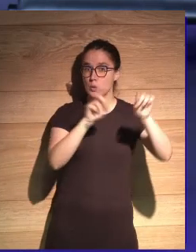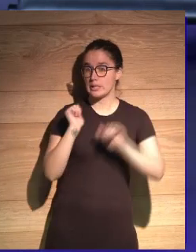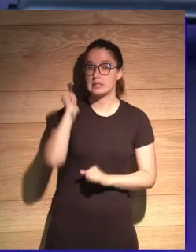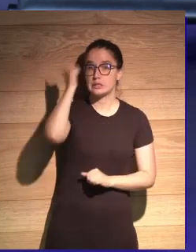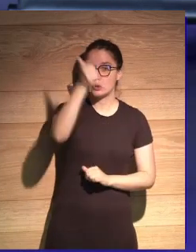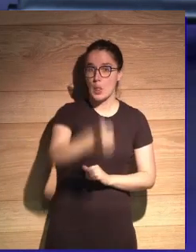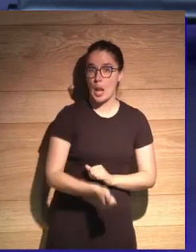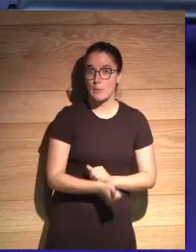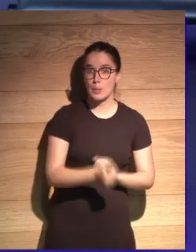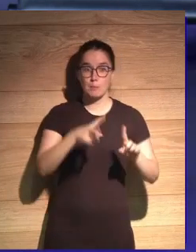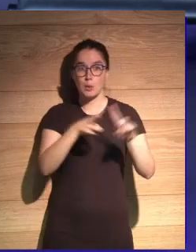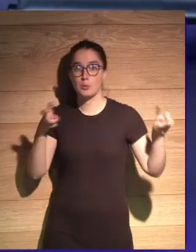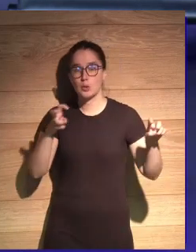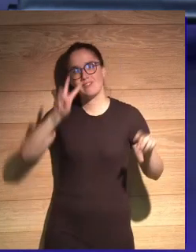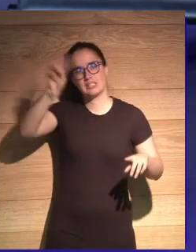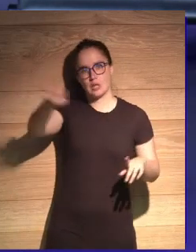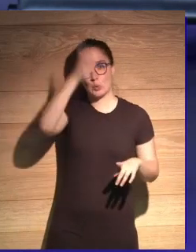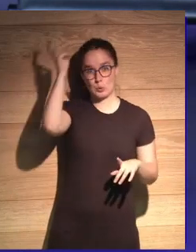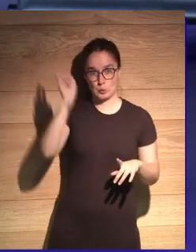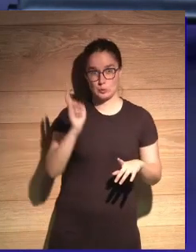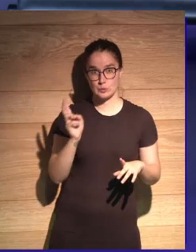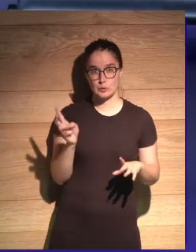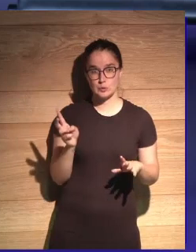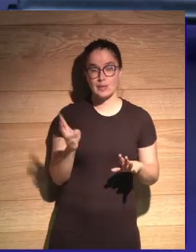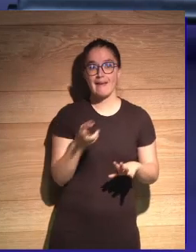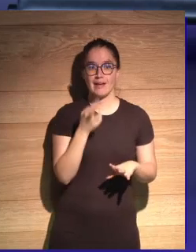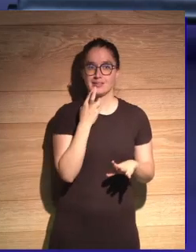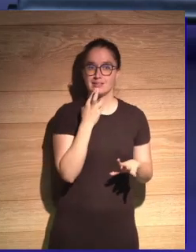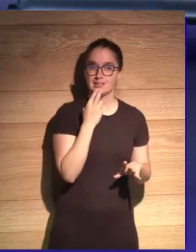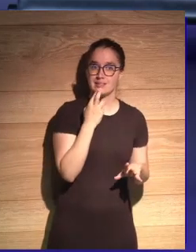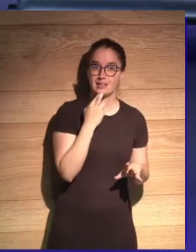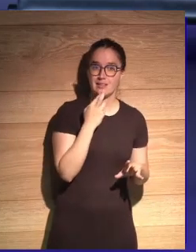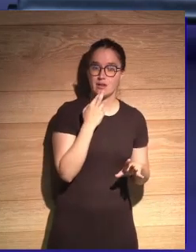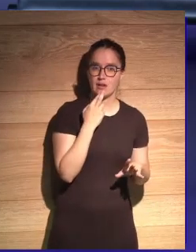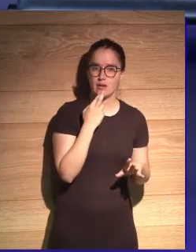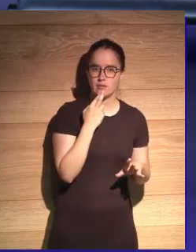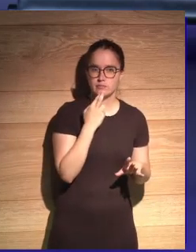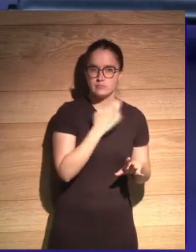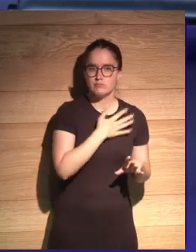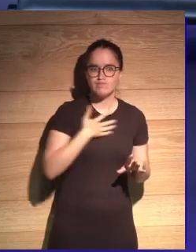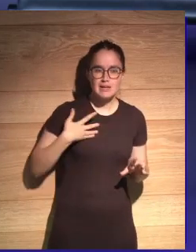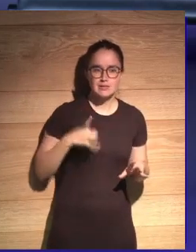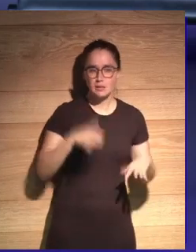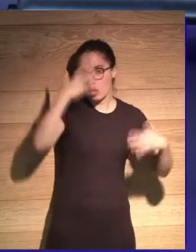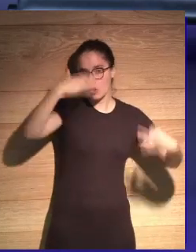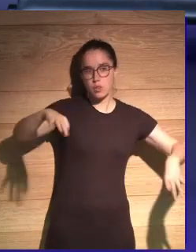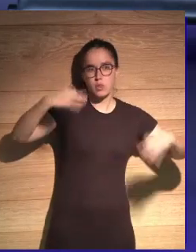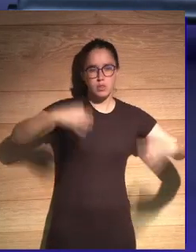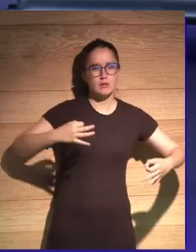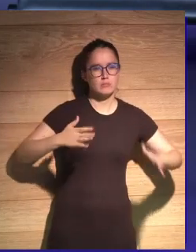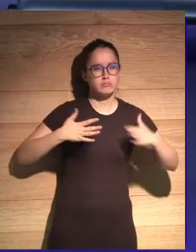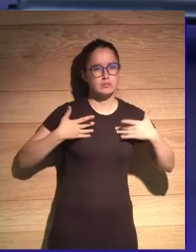because it allows us to pose the same questions we have always posed from different perspectives. In